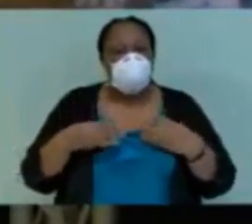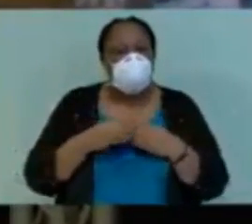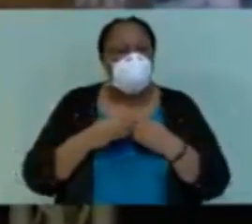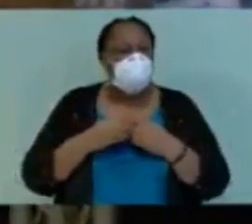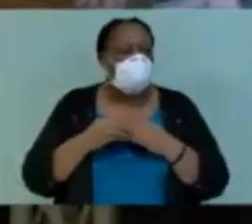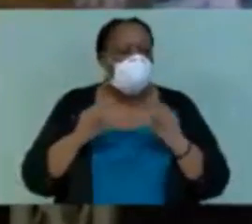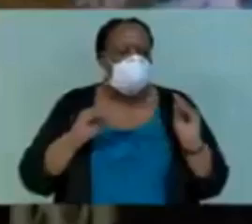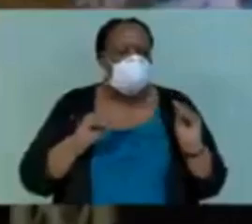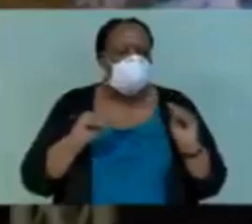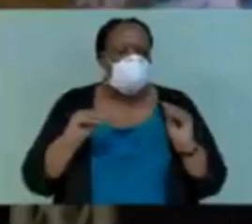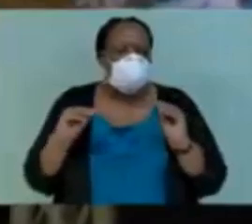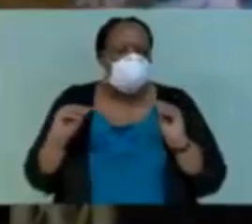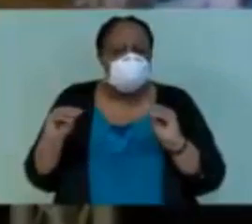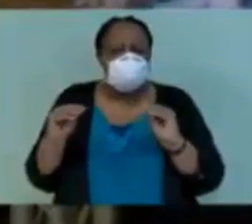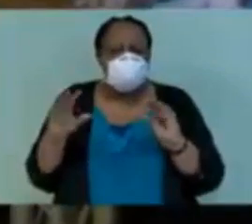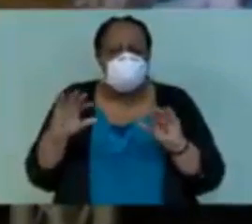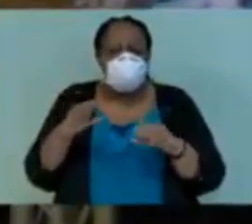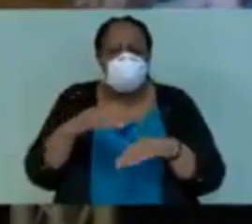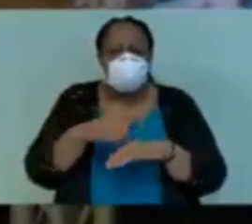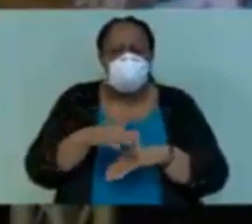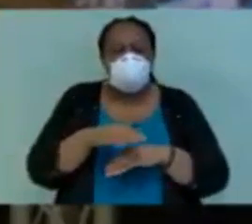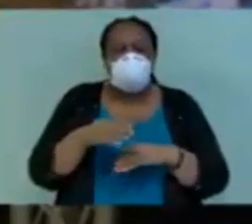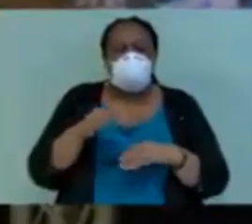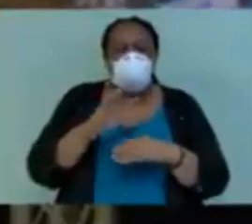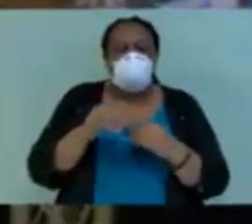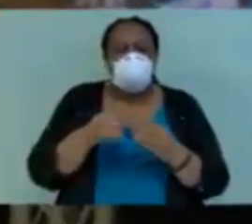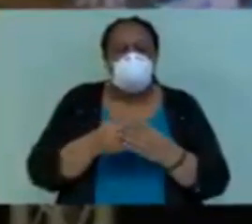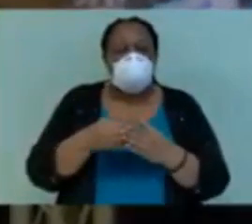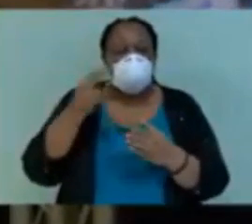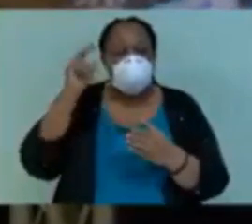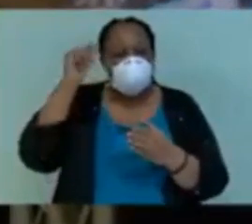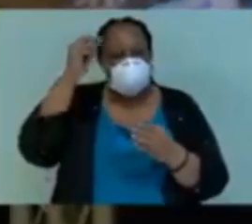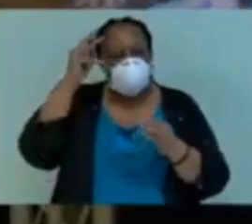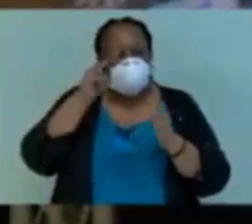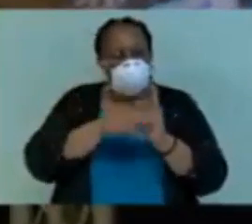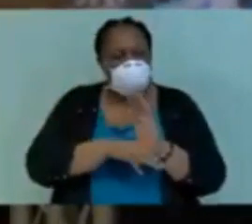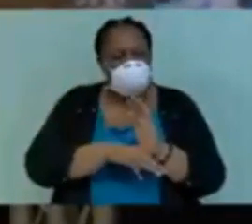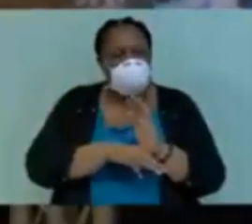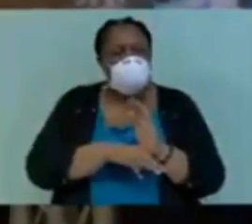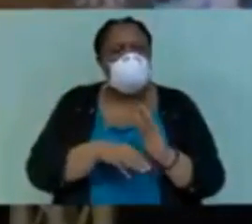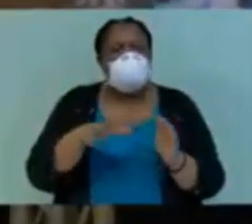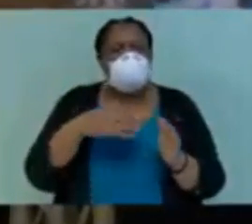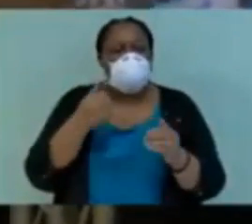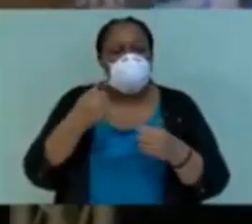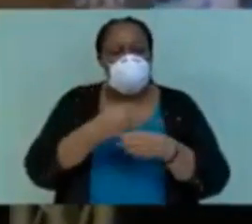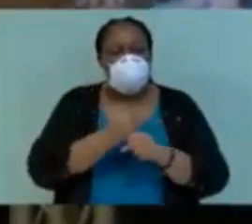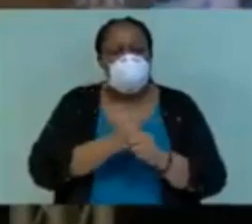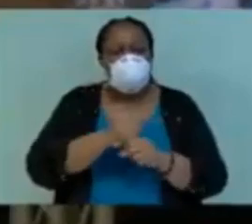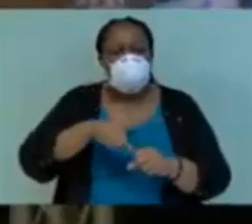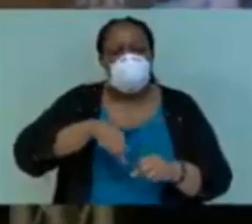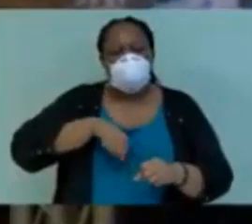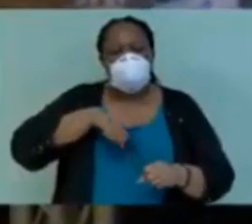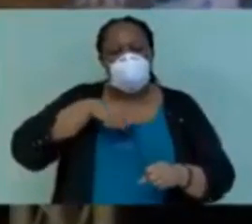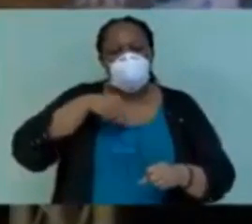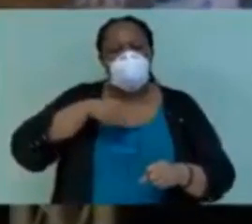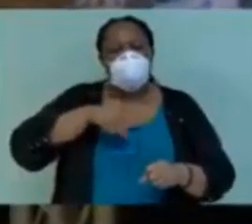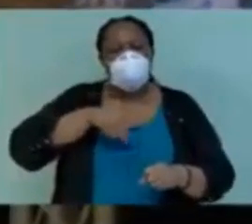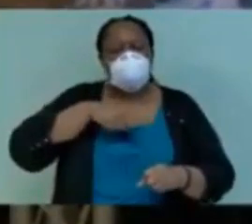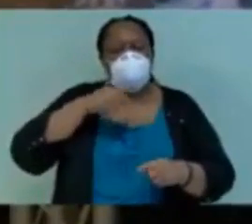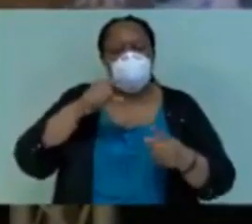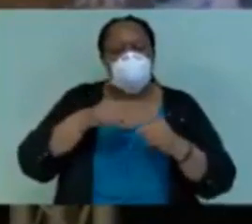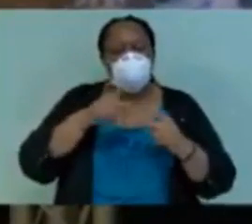by the dedication, hard work, and professionalism of this group of nationals of the